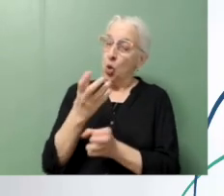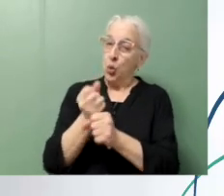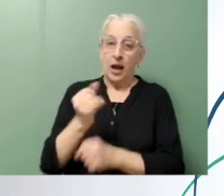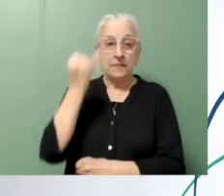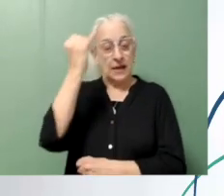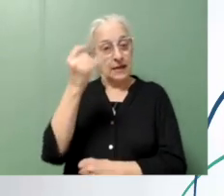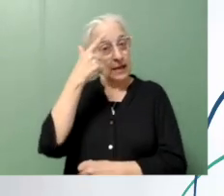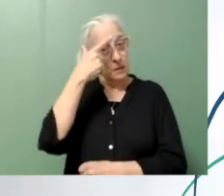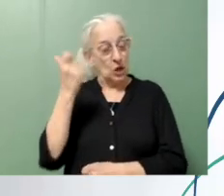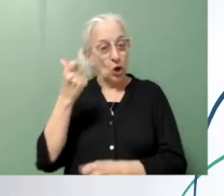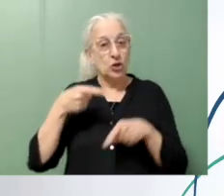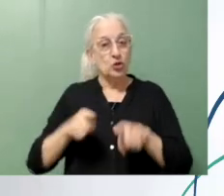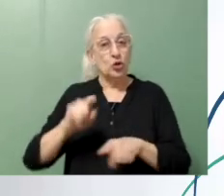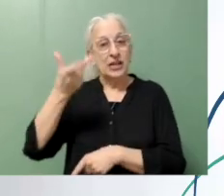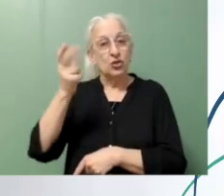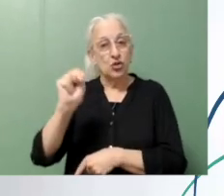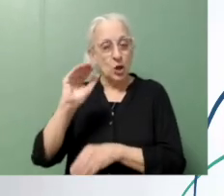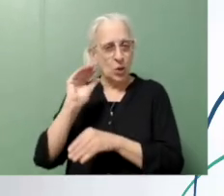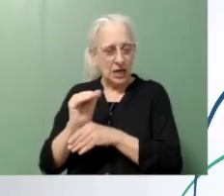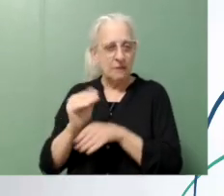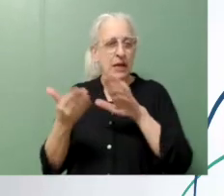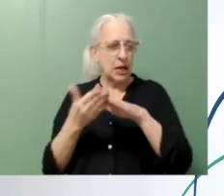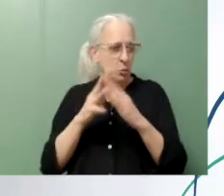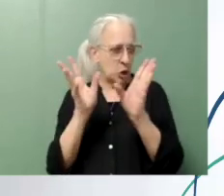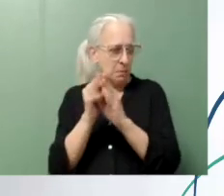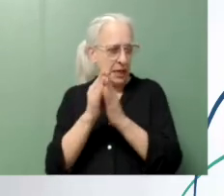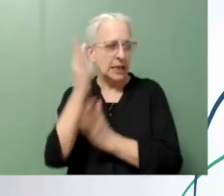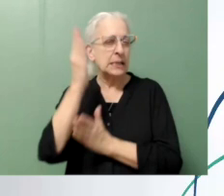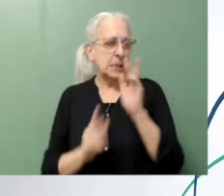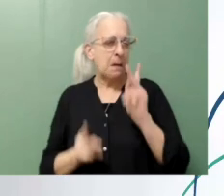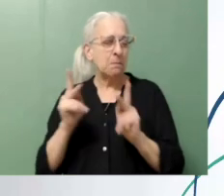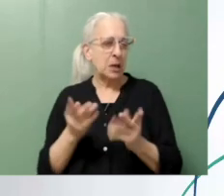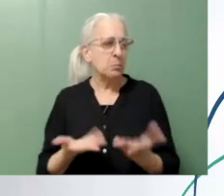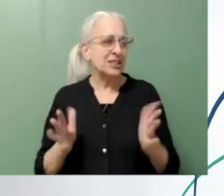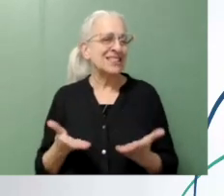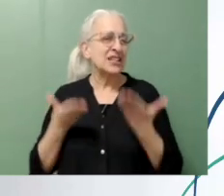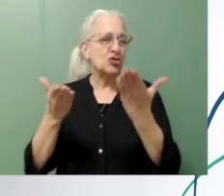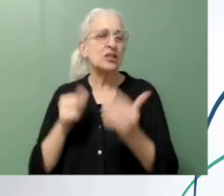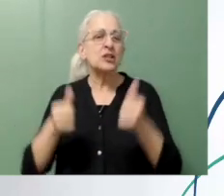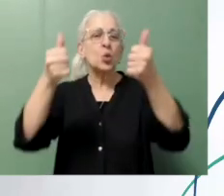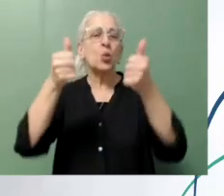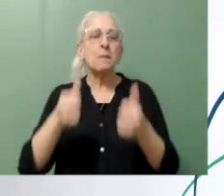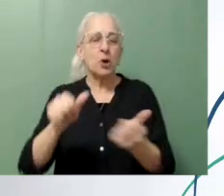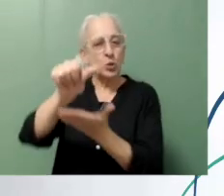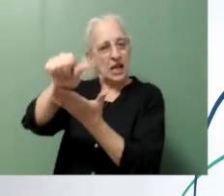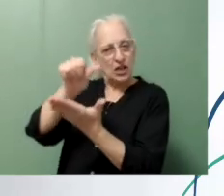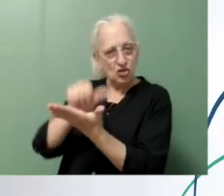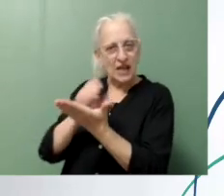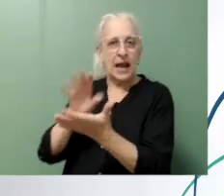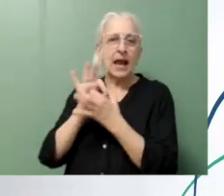the January evening community meeting, some survey respondents suggested that we post an agenda and